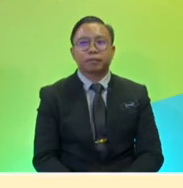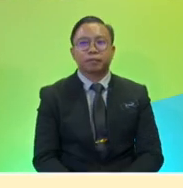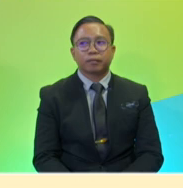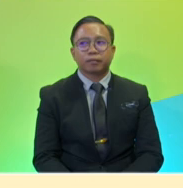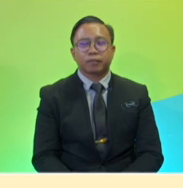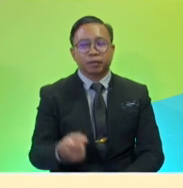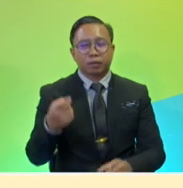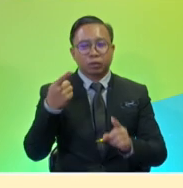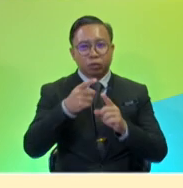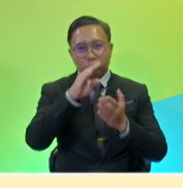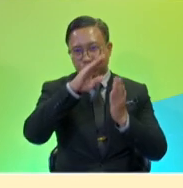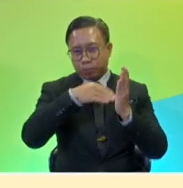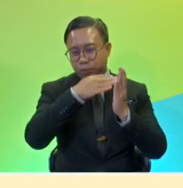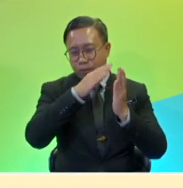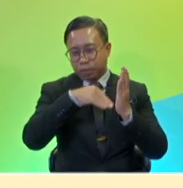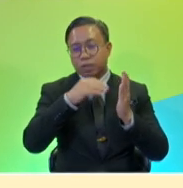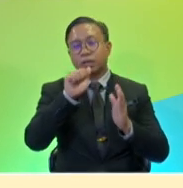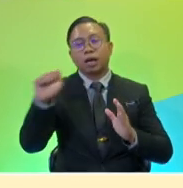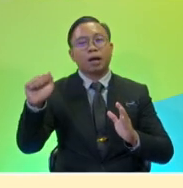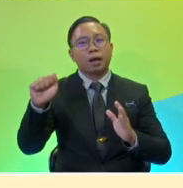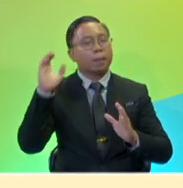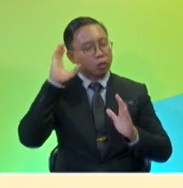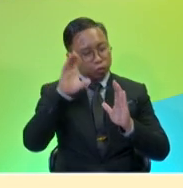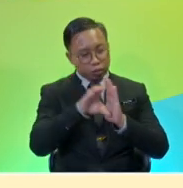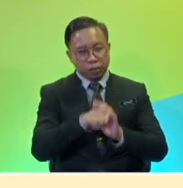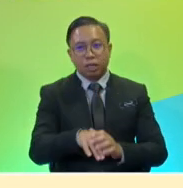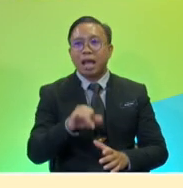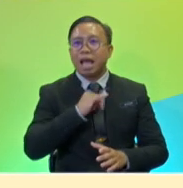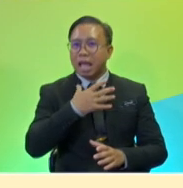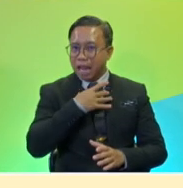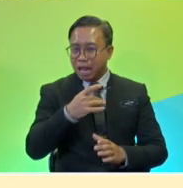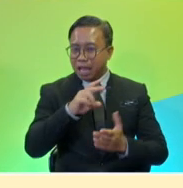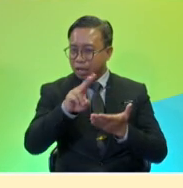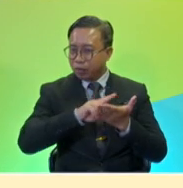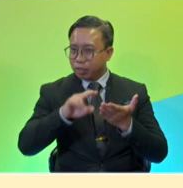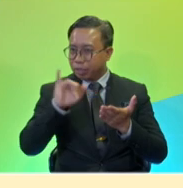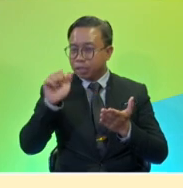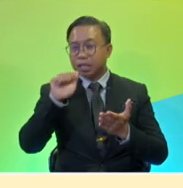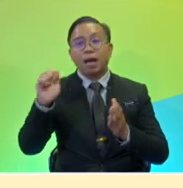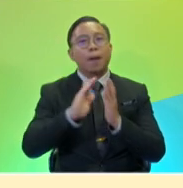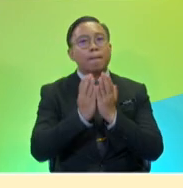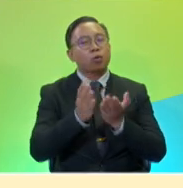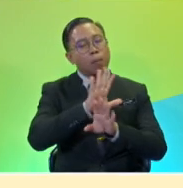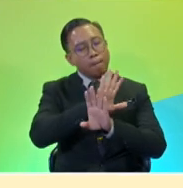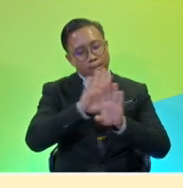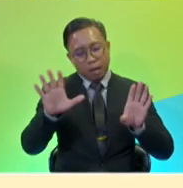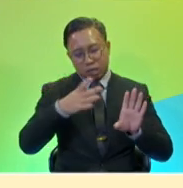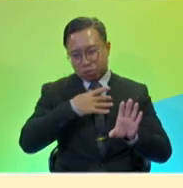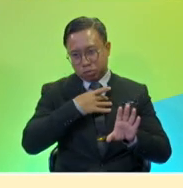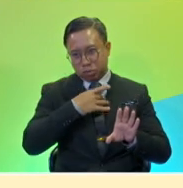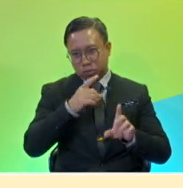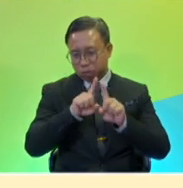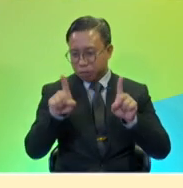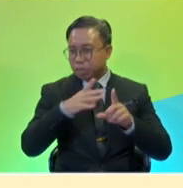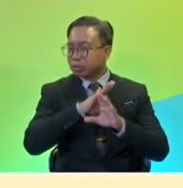dislike to paint a picture. Yes, I like reading a book, but dislike painting a